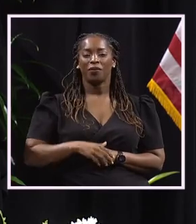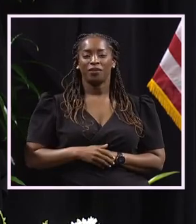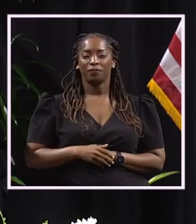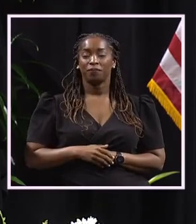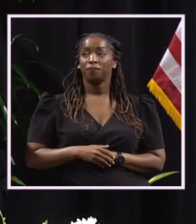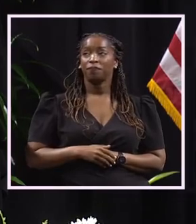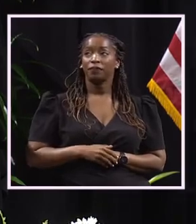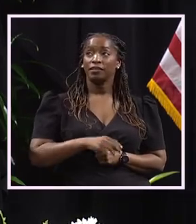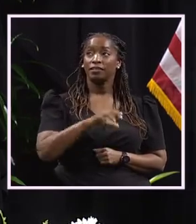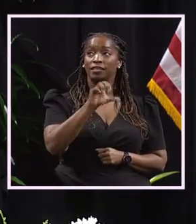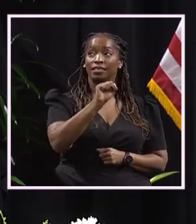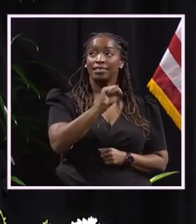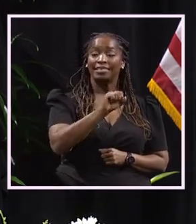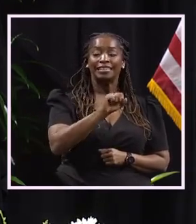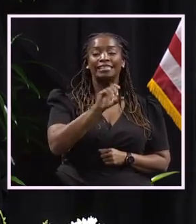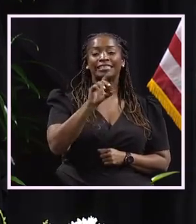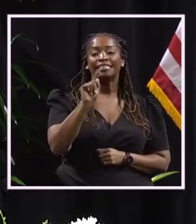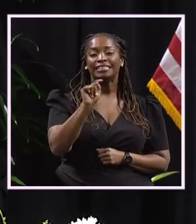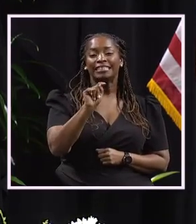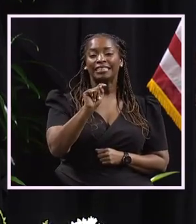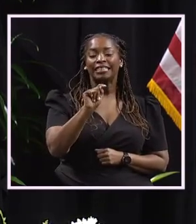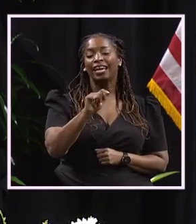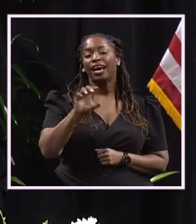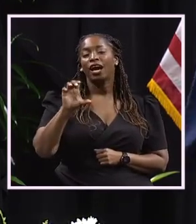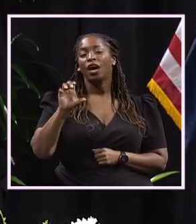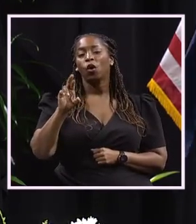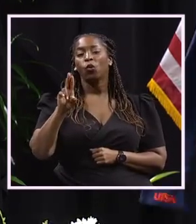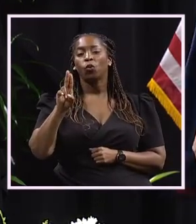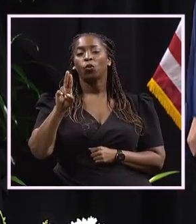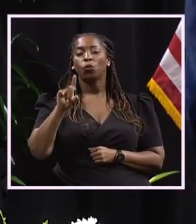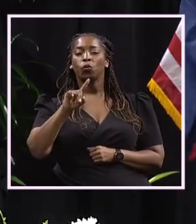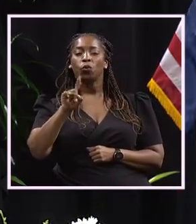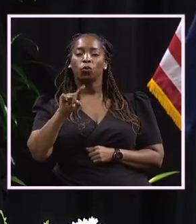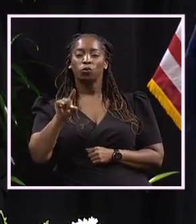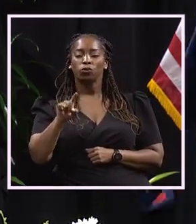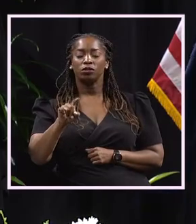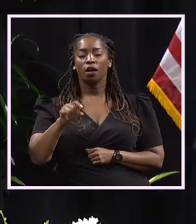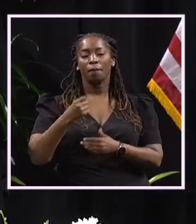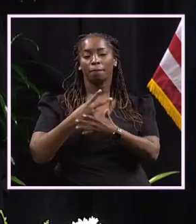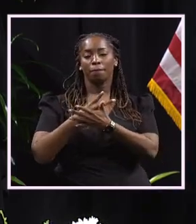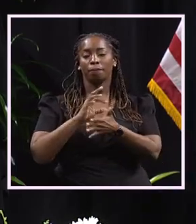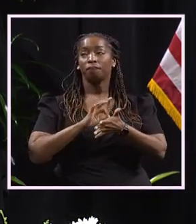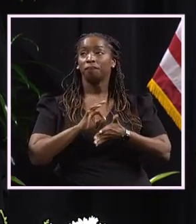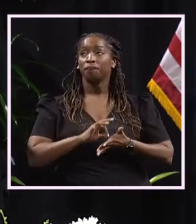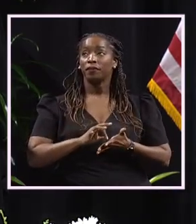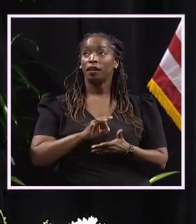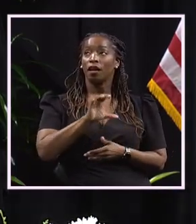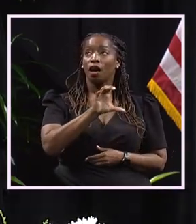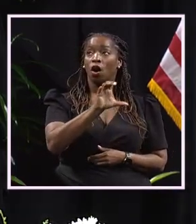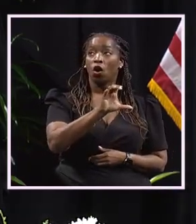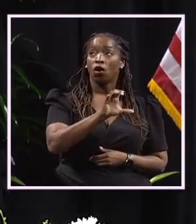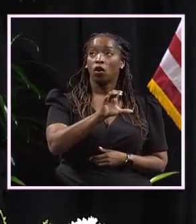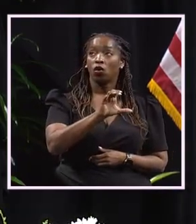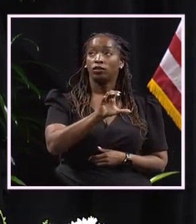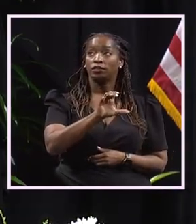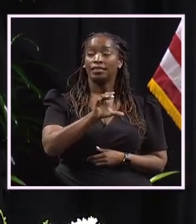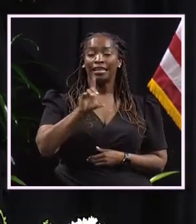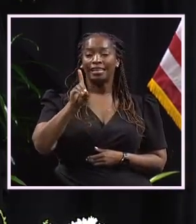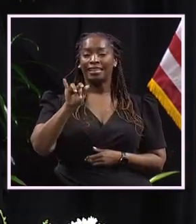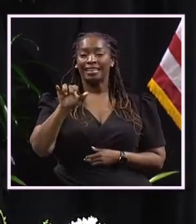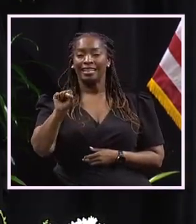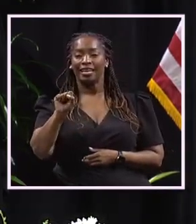Sigfredo D. Cruz, Master of Accountancy. Carlos Andres Diaz, cum laude.